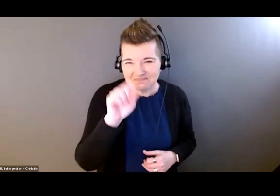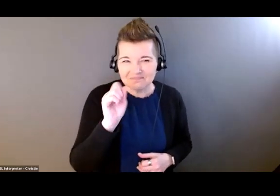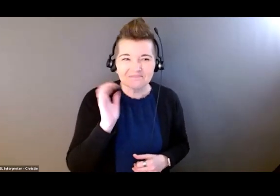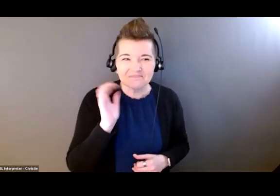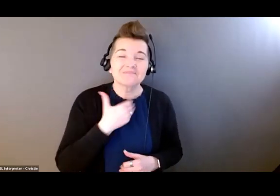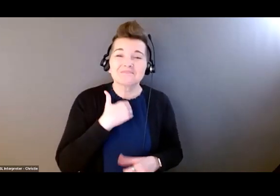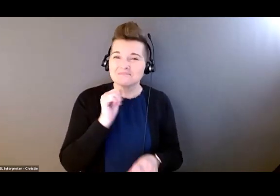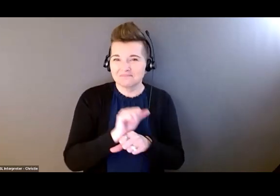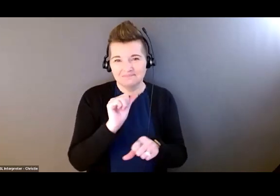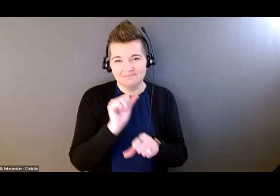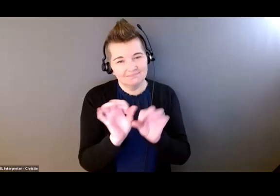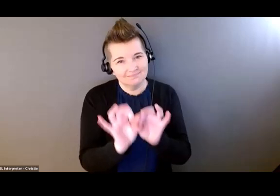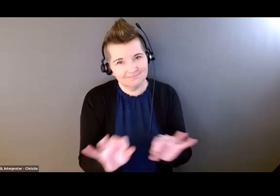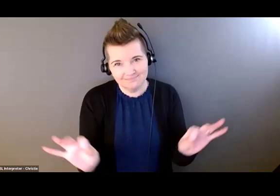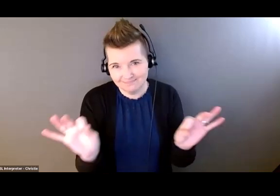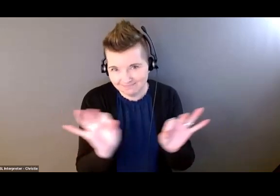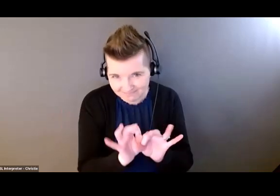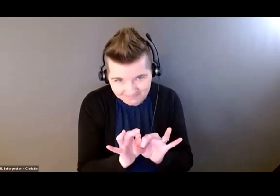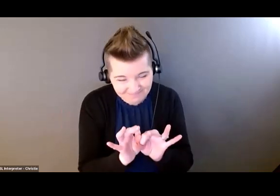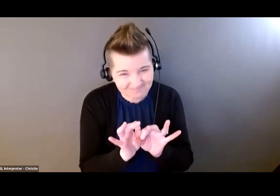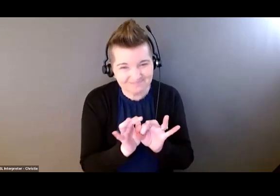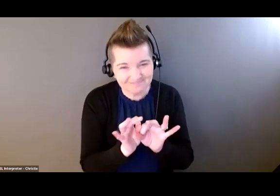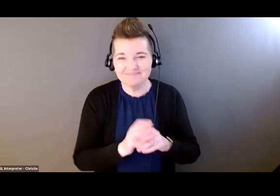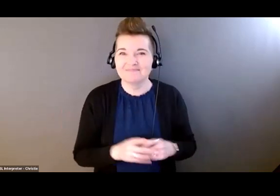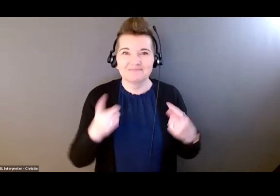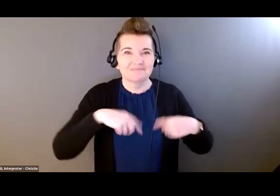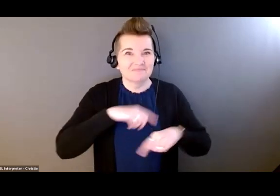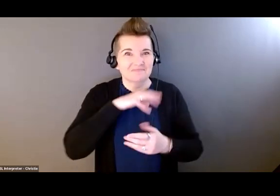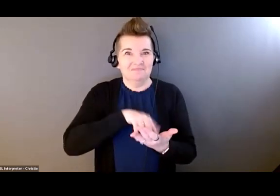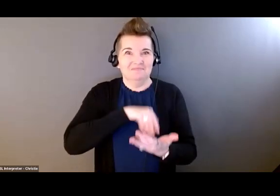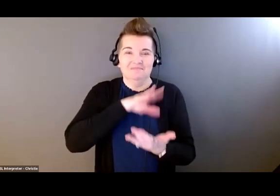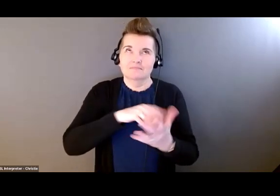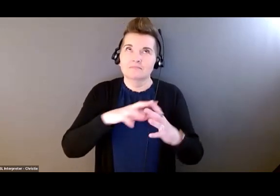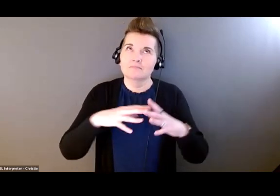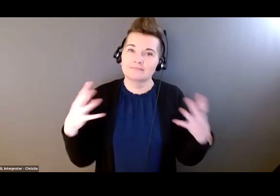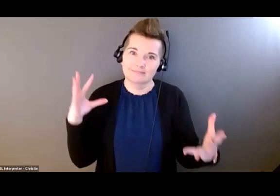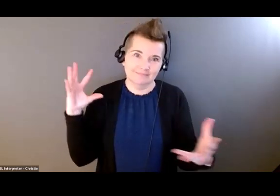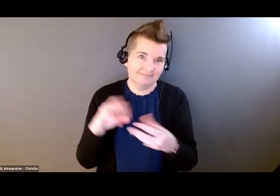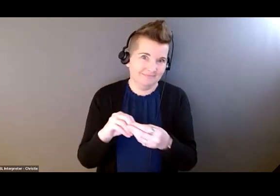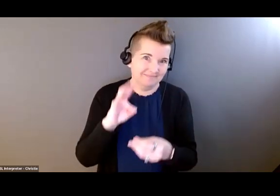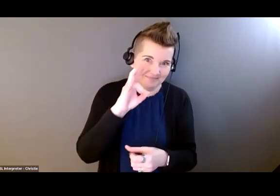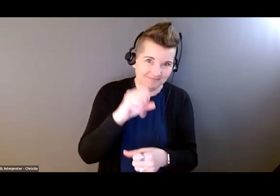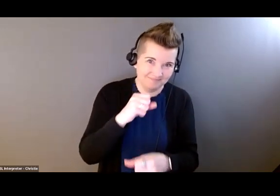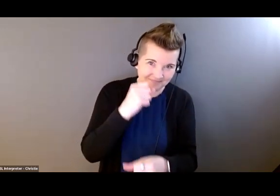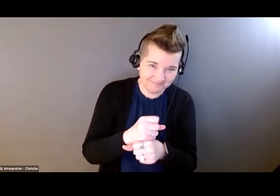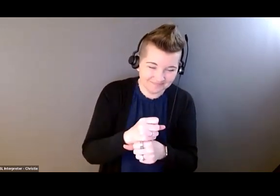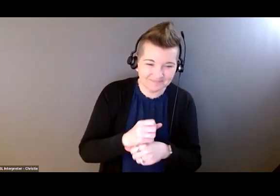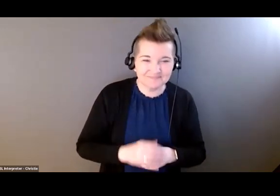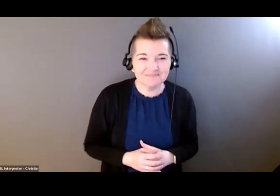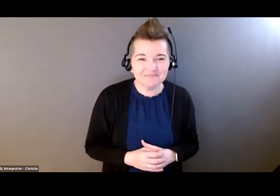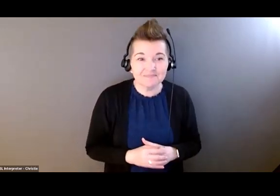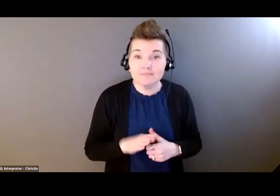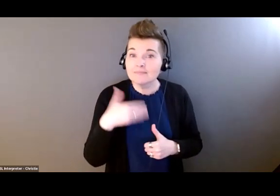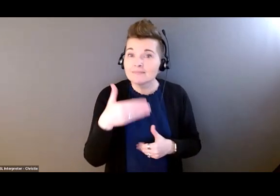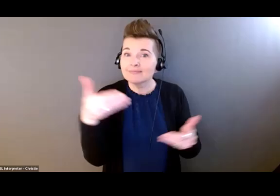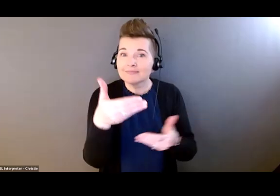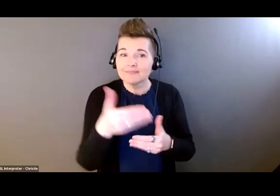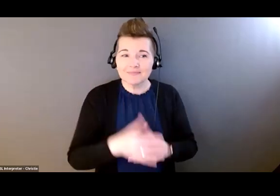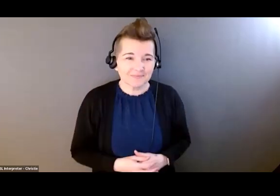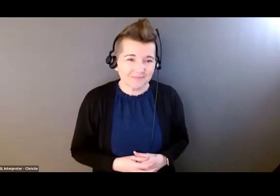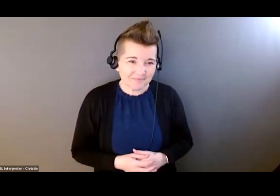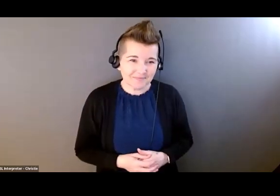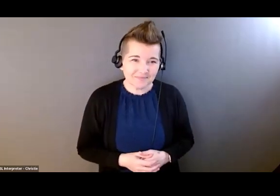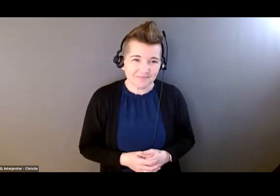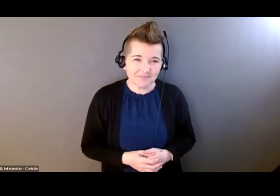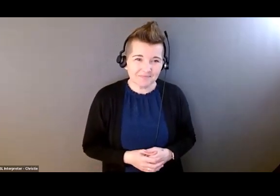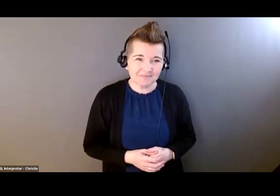really looks like. Yeah, thank you, Lindy. It is important work, and we've come so far. So within these